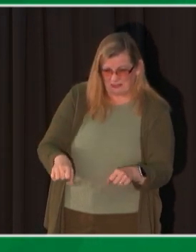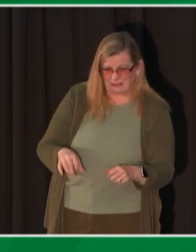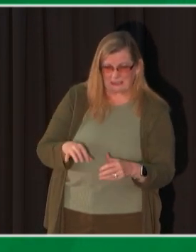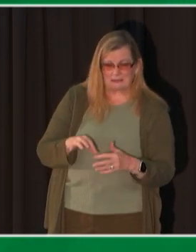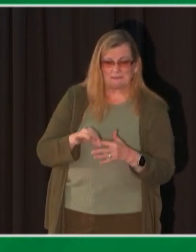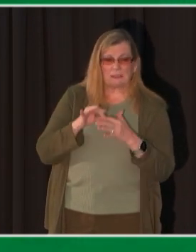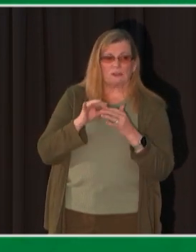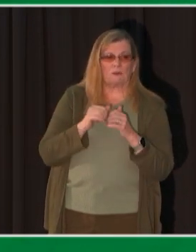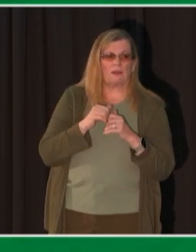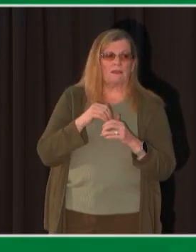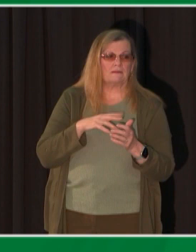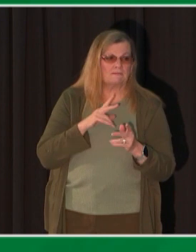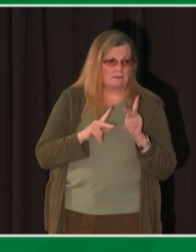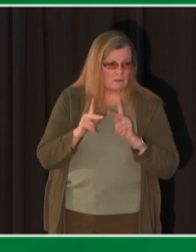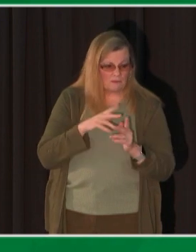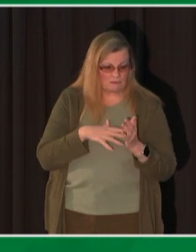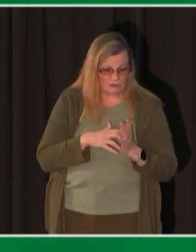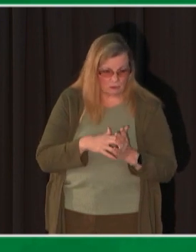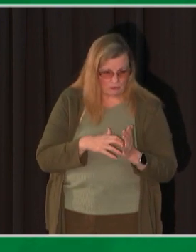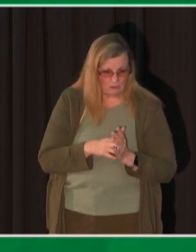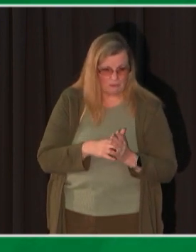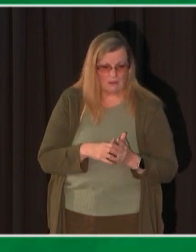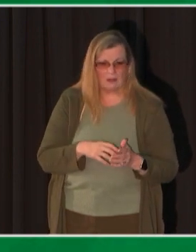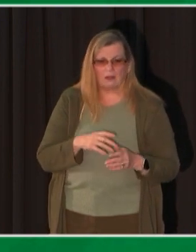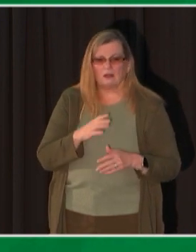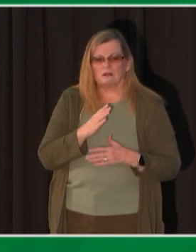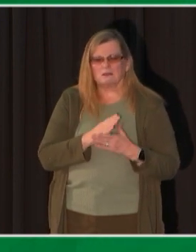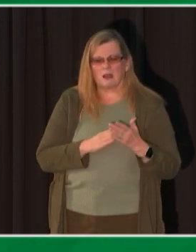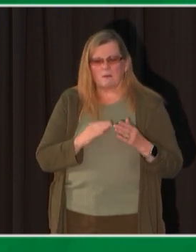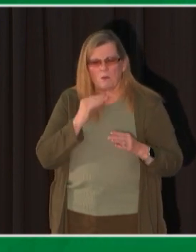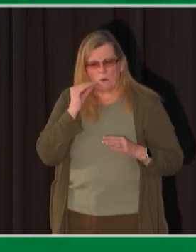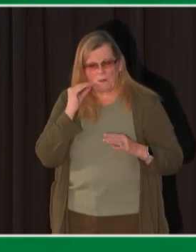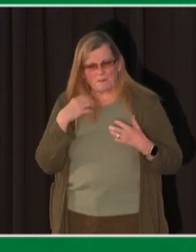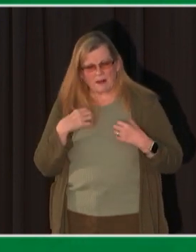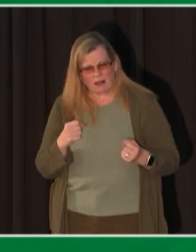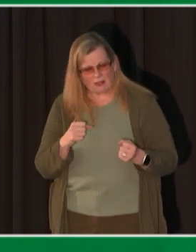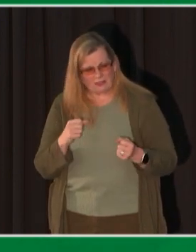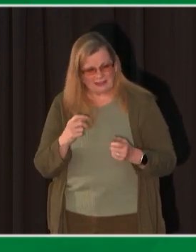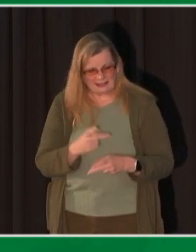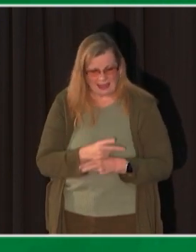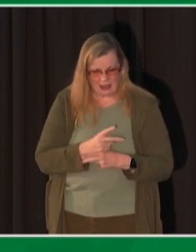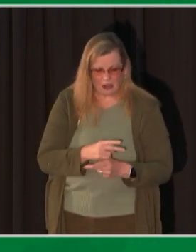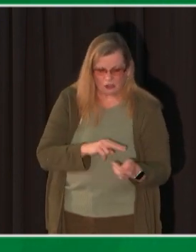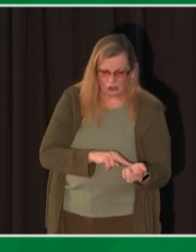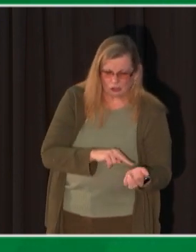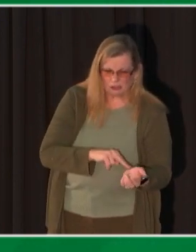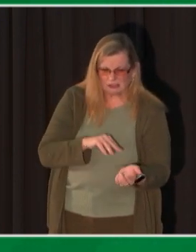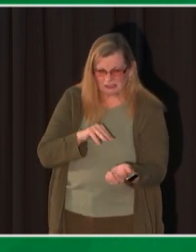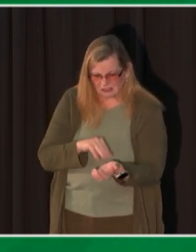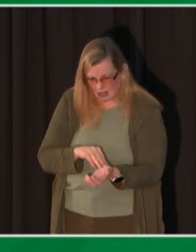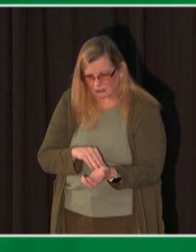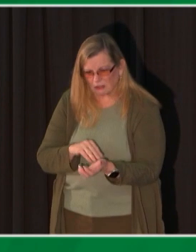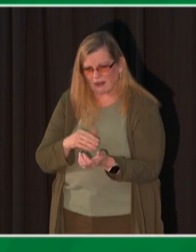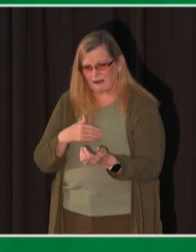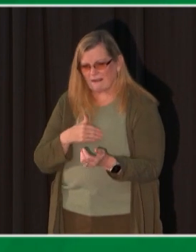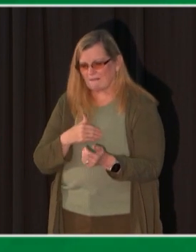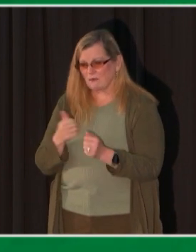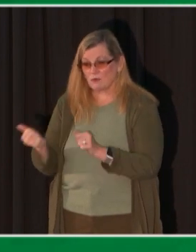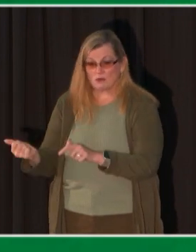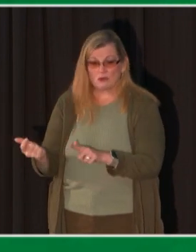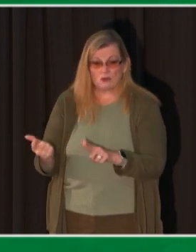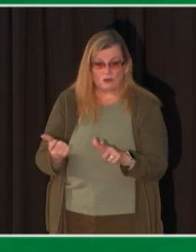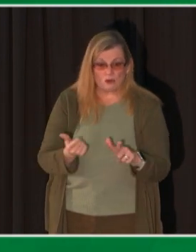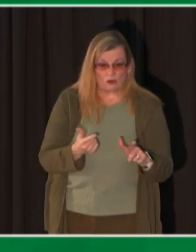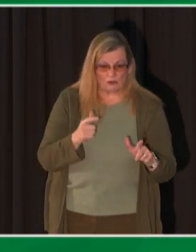facilities, our home health aides, all of those groups of people safely, so that we can reduce the transmission across